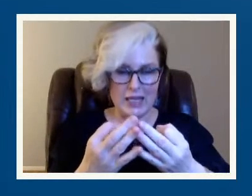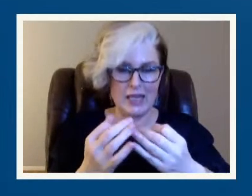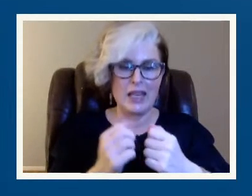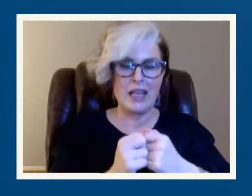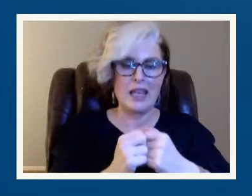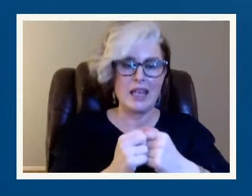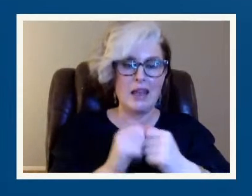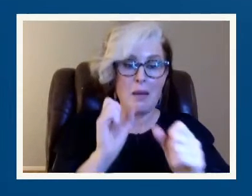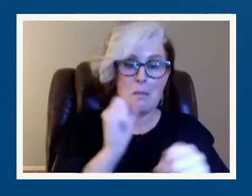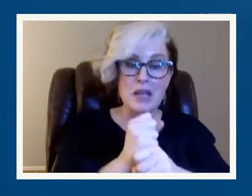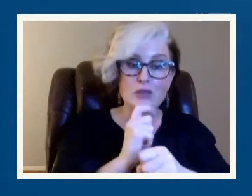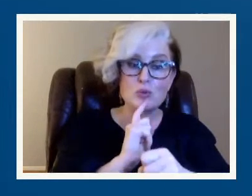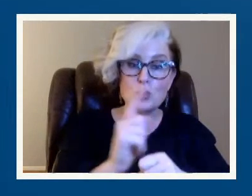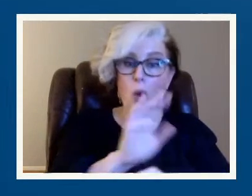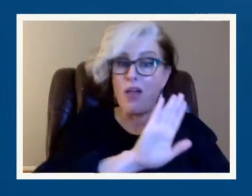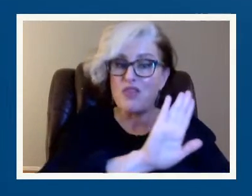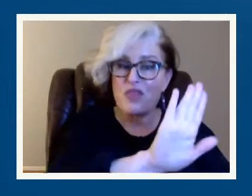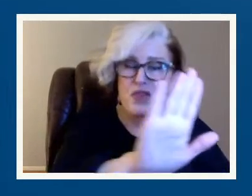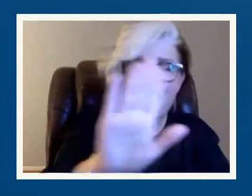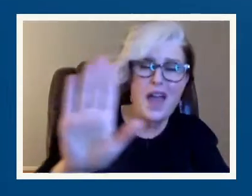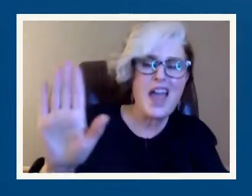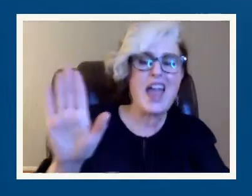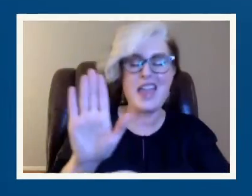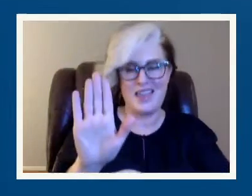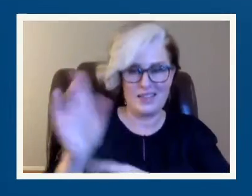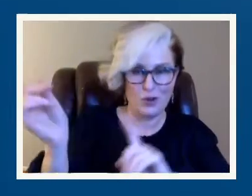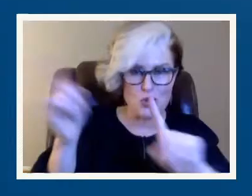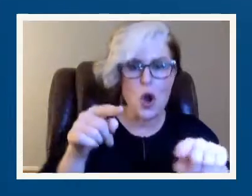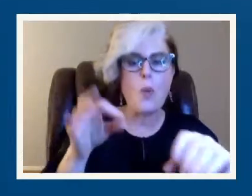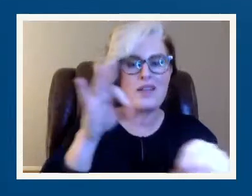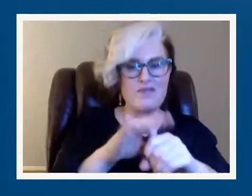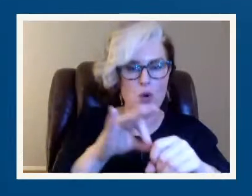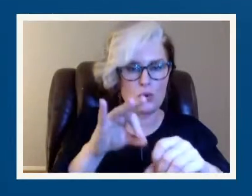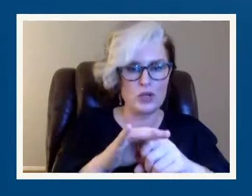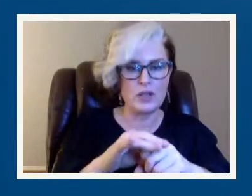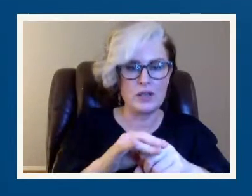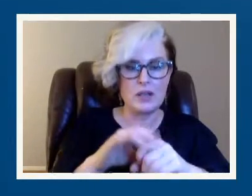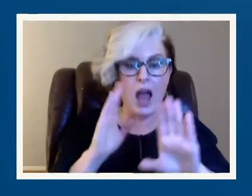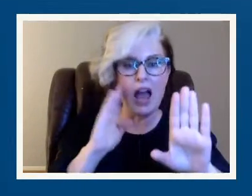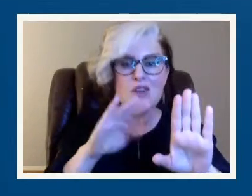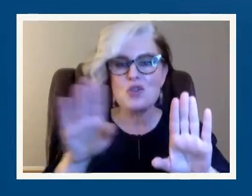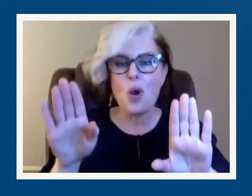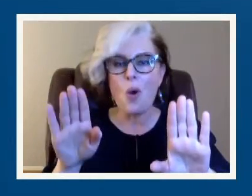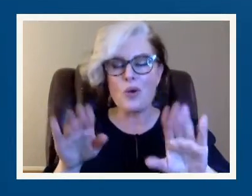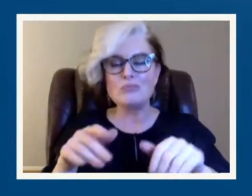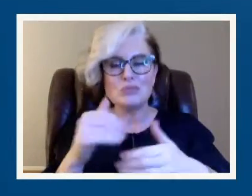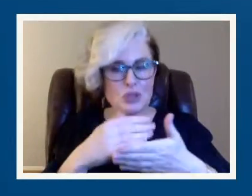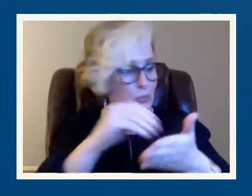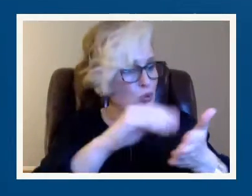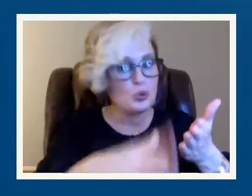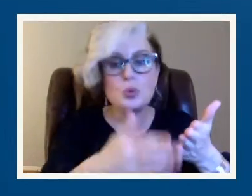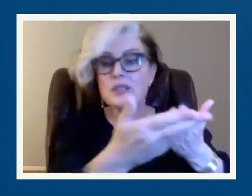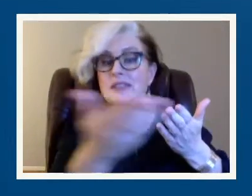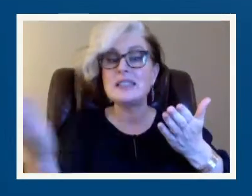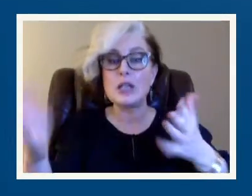and make sure that they are also voting. I know there are probably some students here,